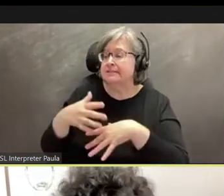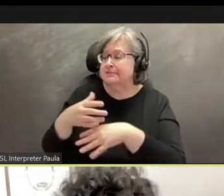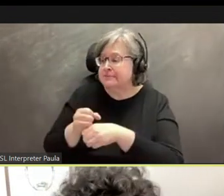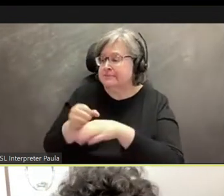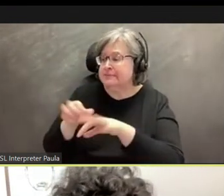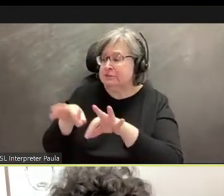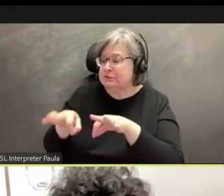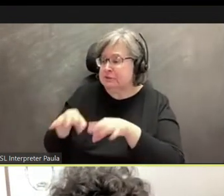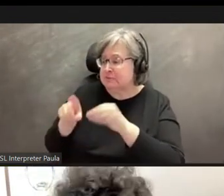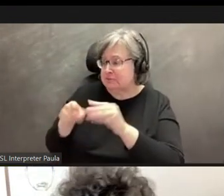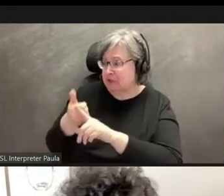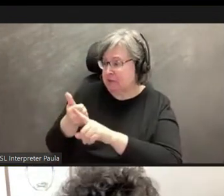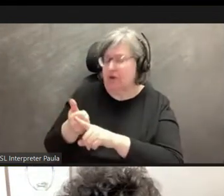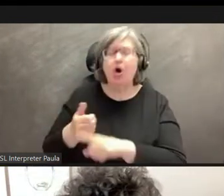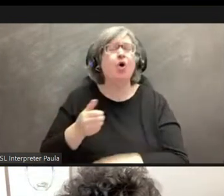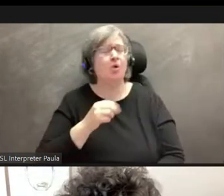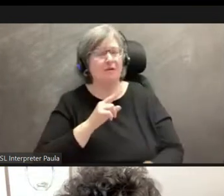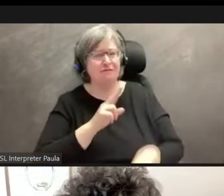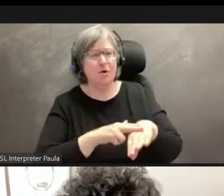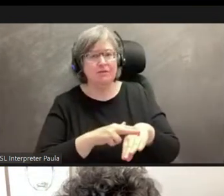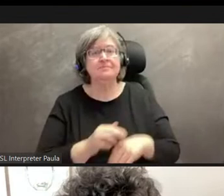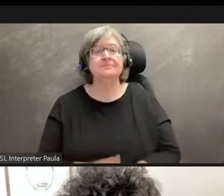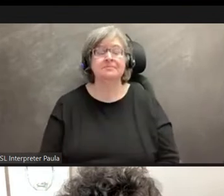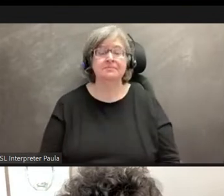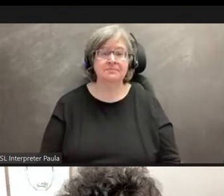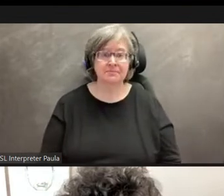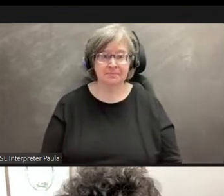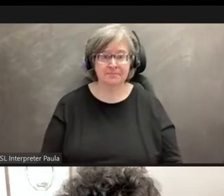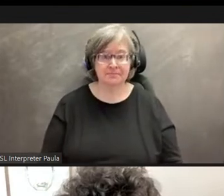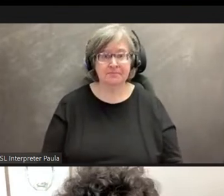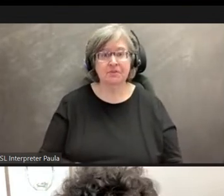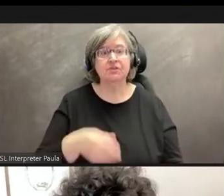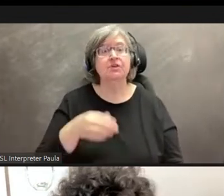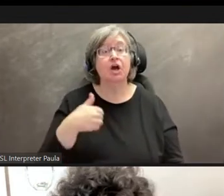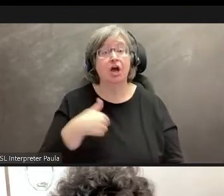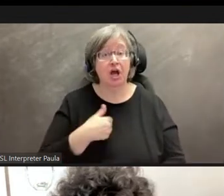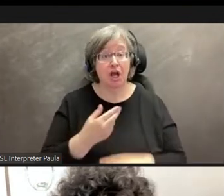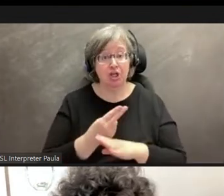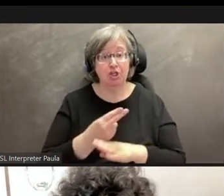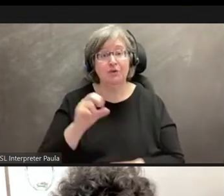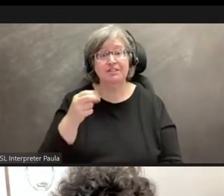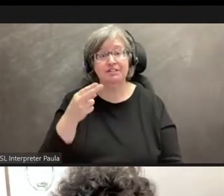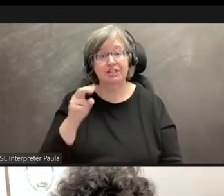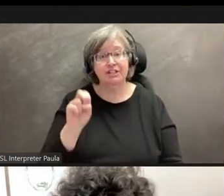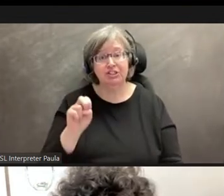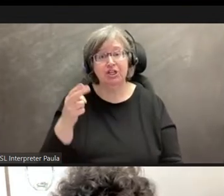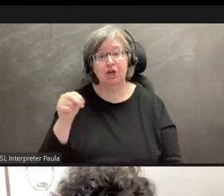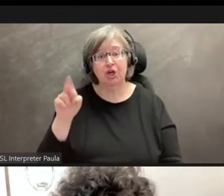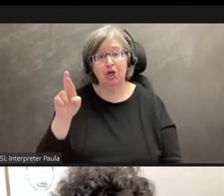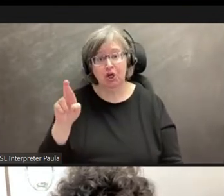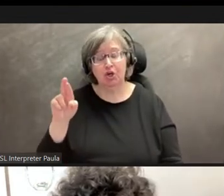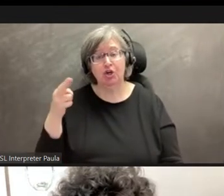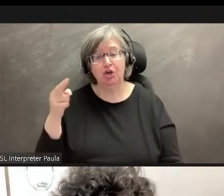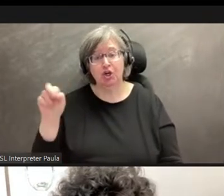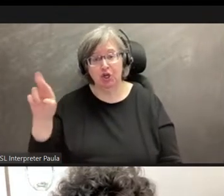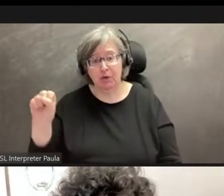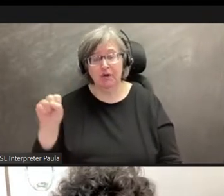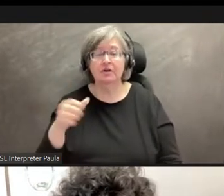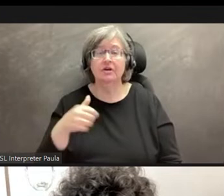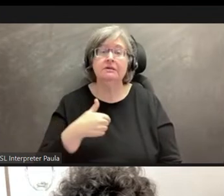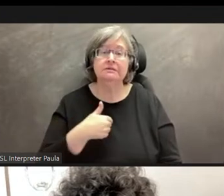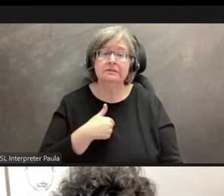of yourself. Oh, of course. So my pronouns are she, her, hers, and I am a